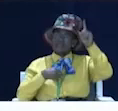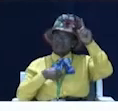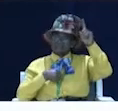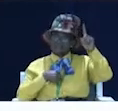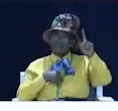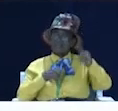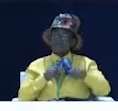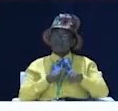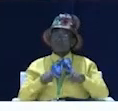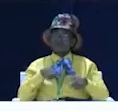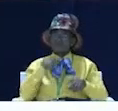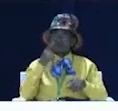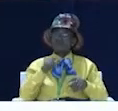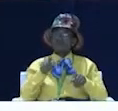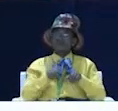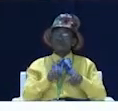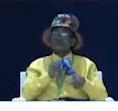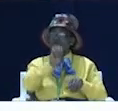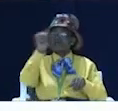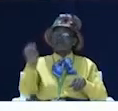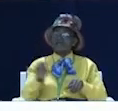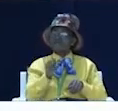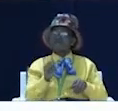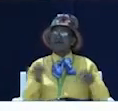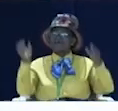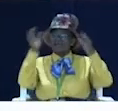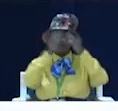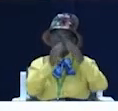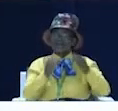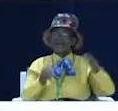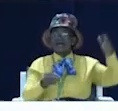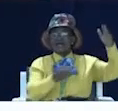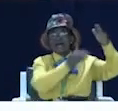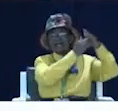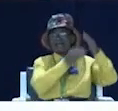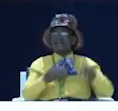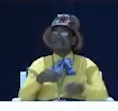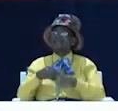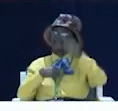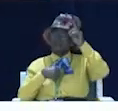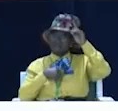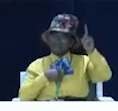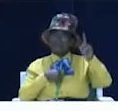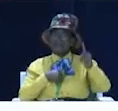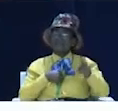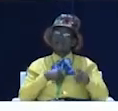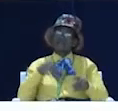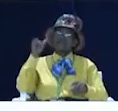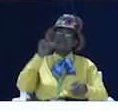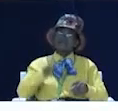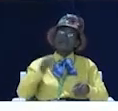shall gather together against thee shall fall for thy sake.